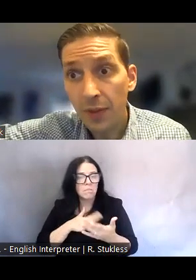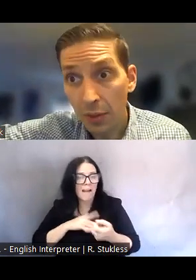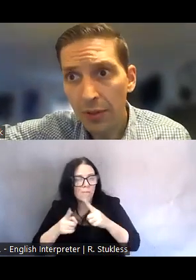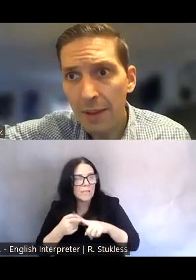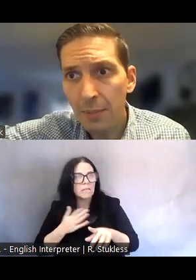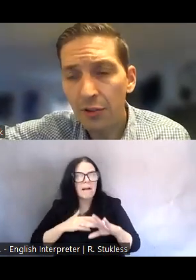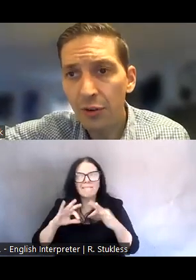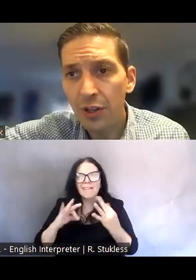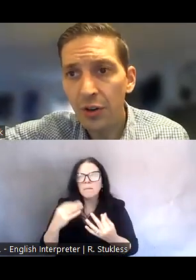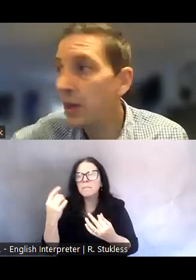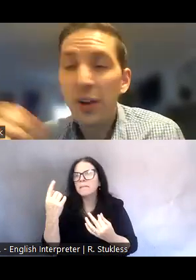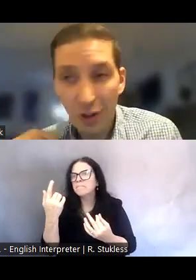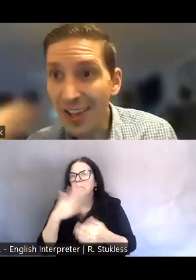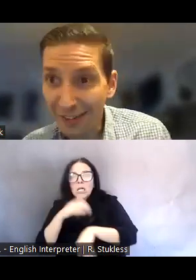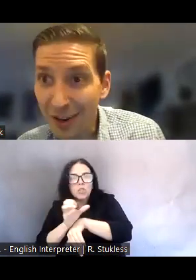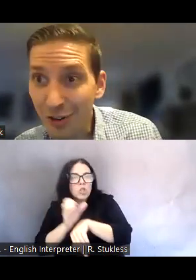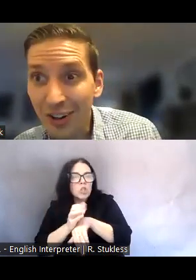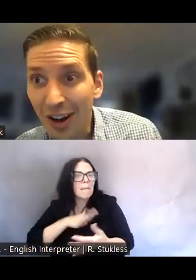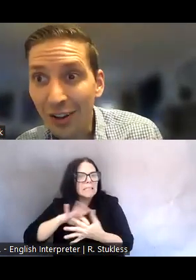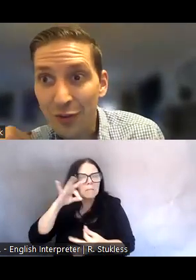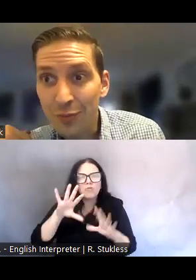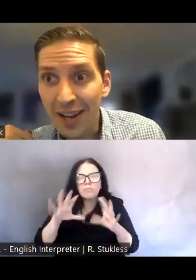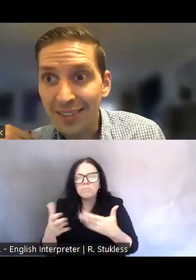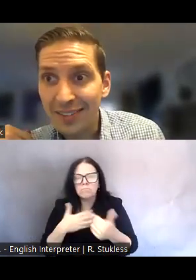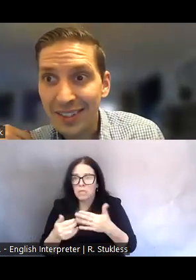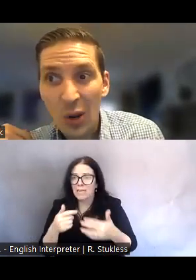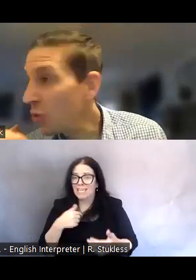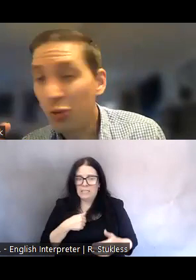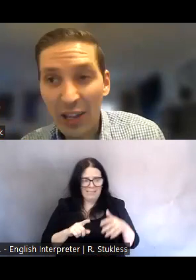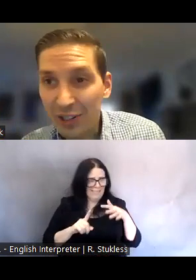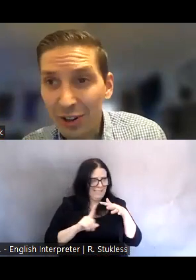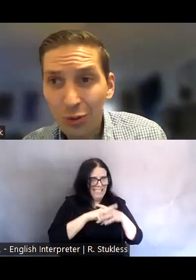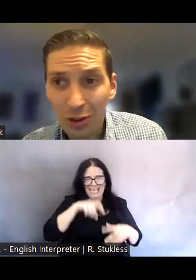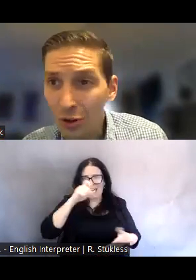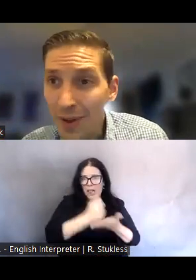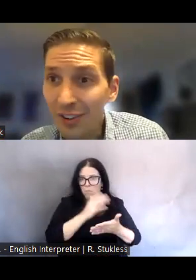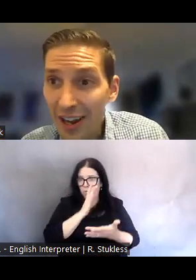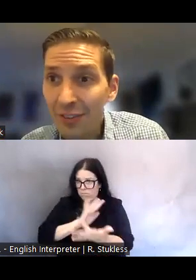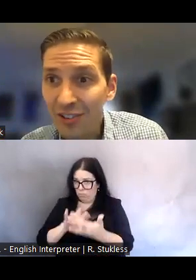know they're that person for you? Could they accept your call if you made it? Would you rather reach